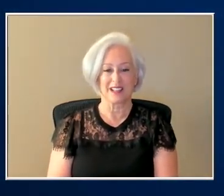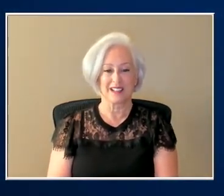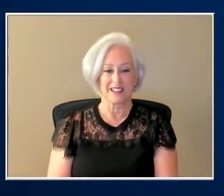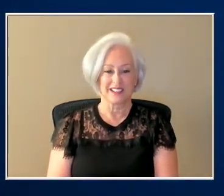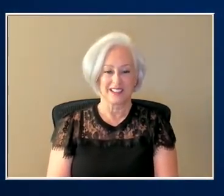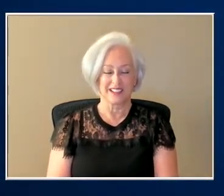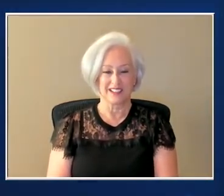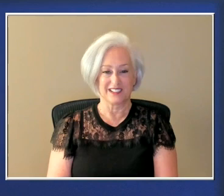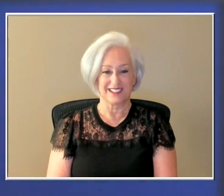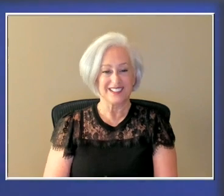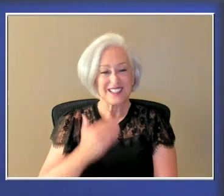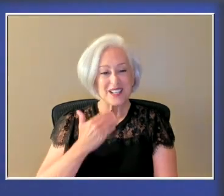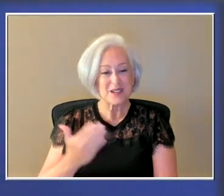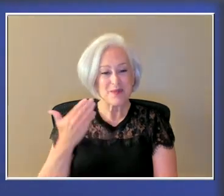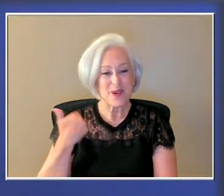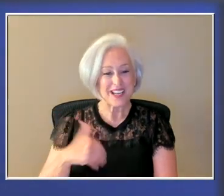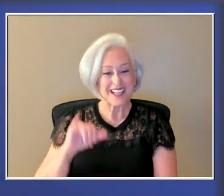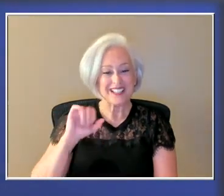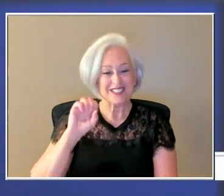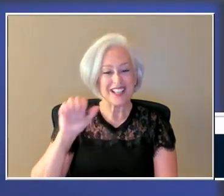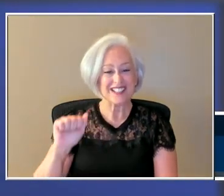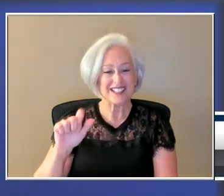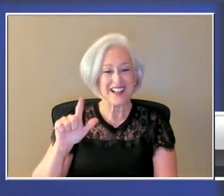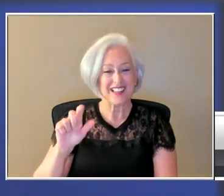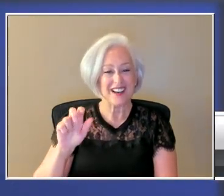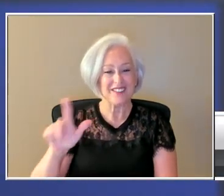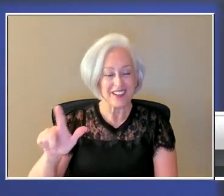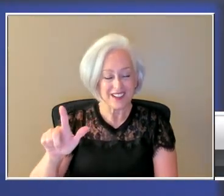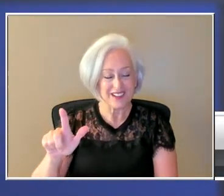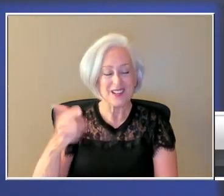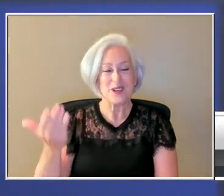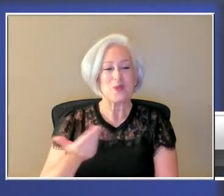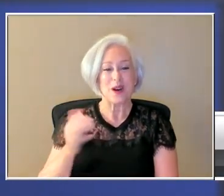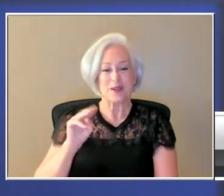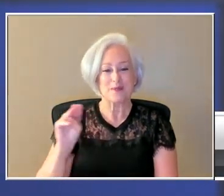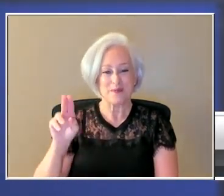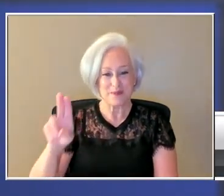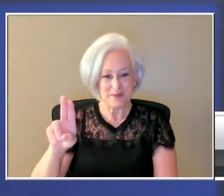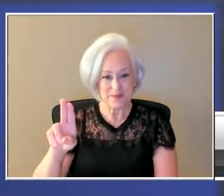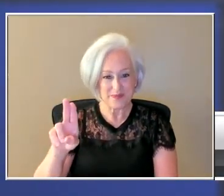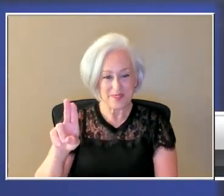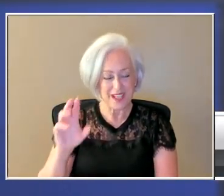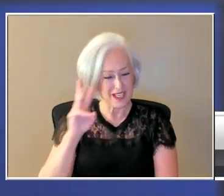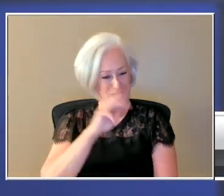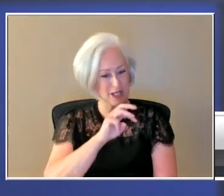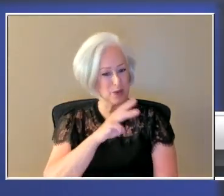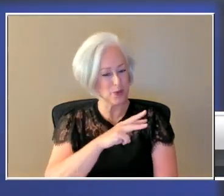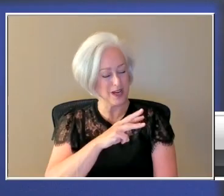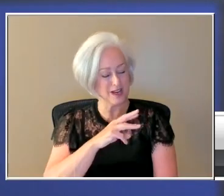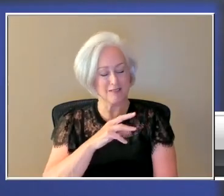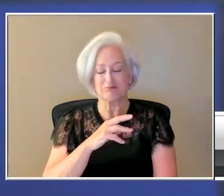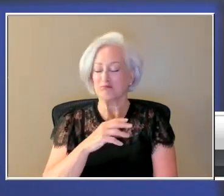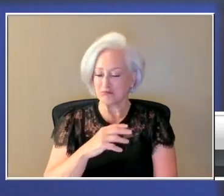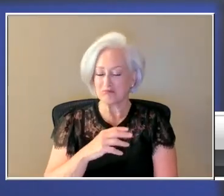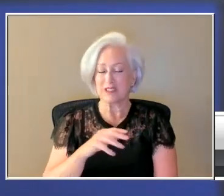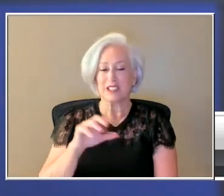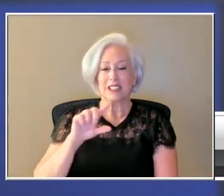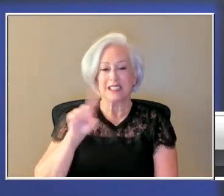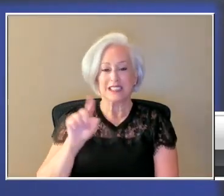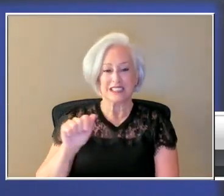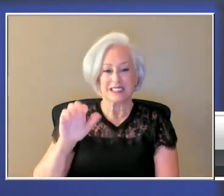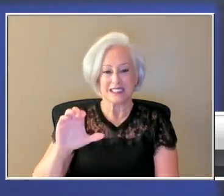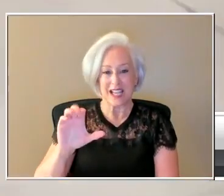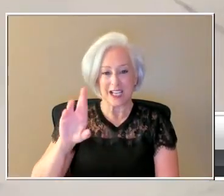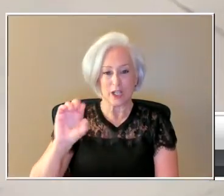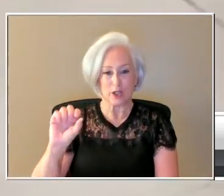Good morning, I'm Jessica Lovell, and welcome to the Morning Medical Update. In a weird way, it's a good thing Zac Craig hurt his shoulder.